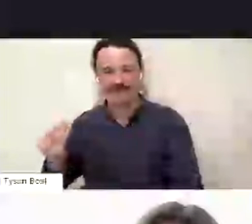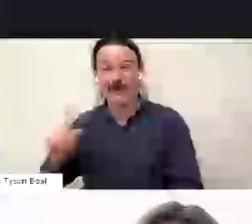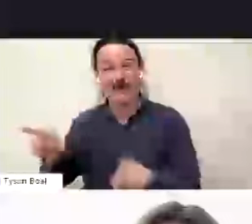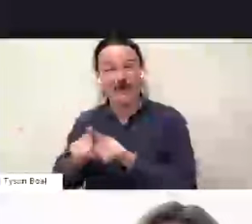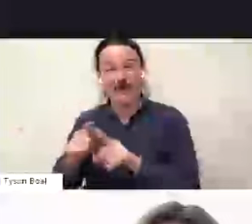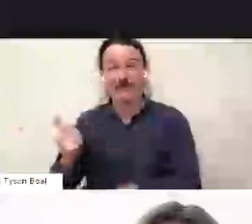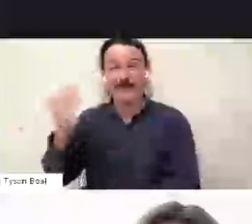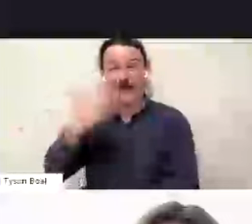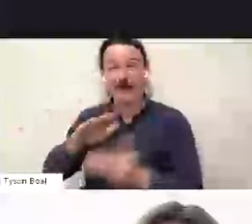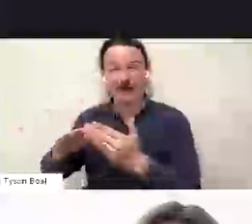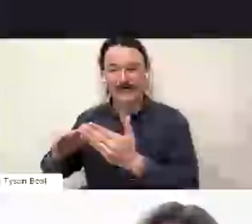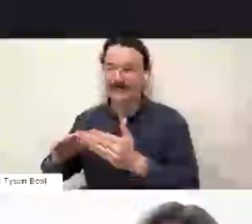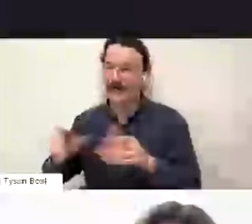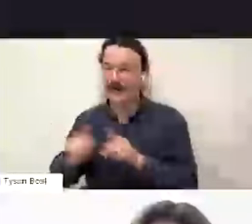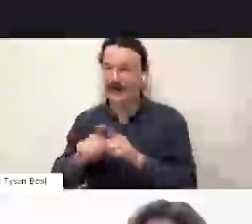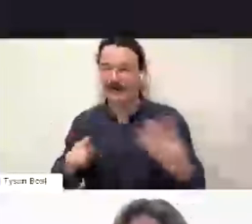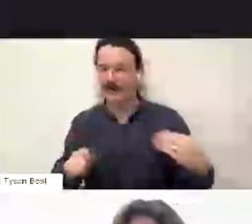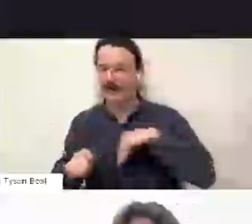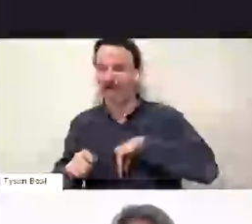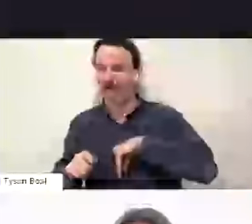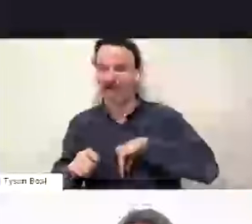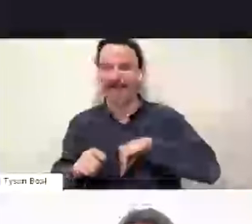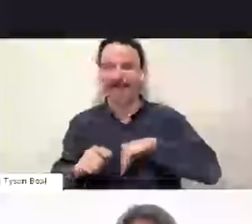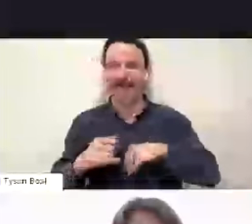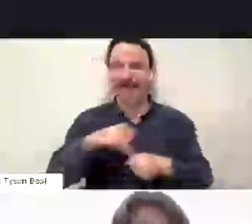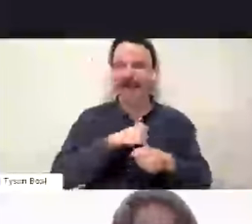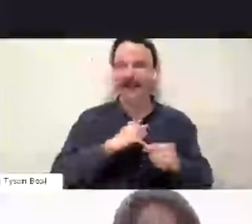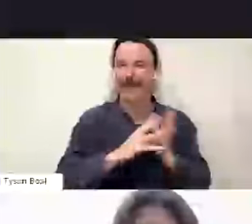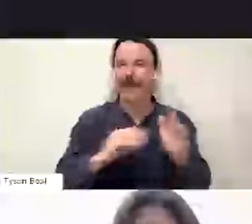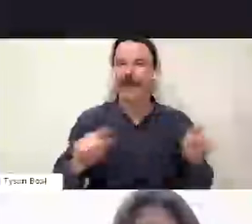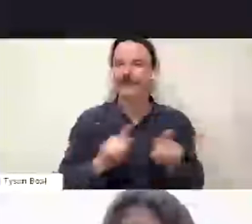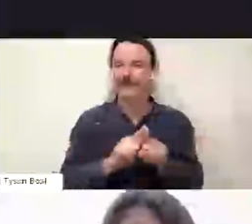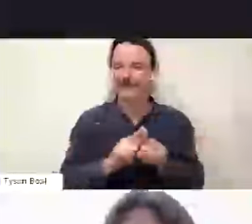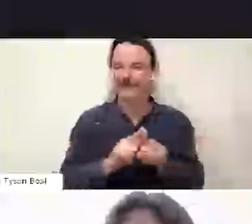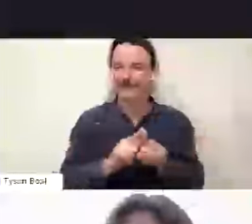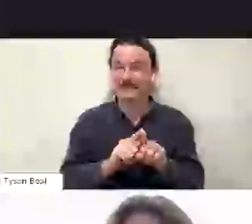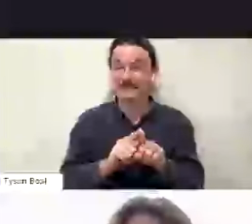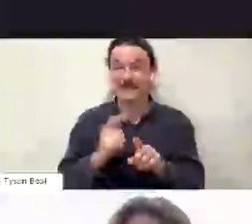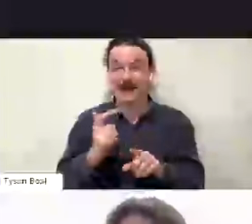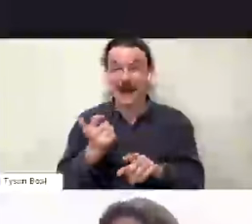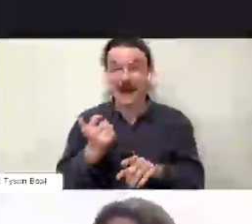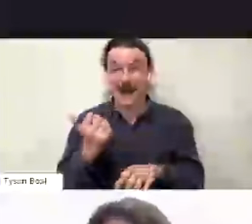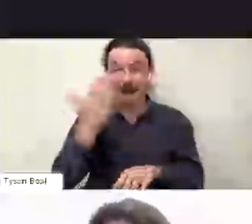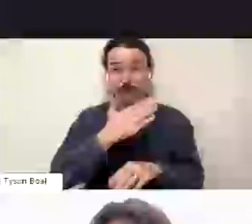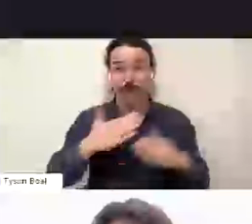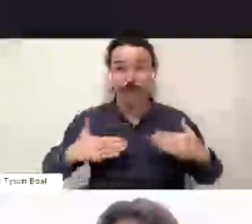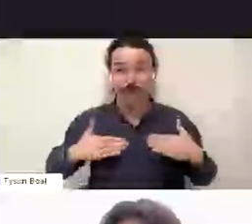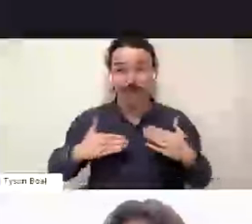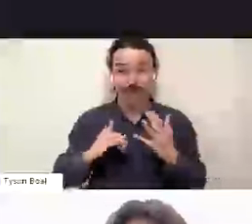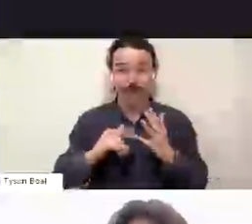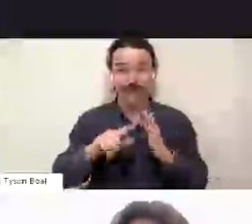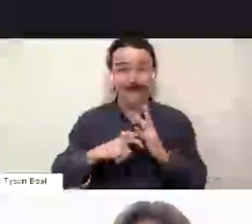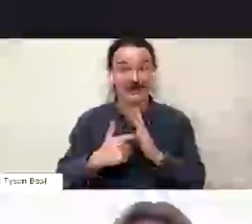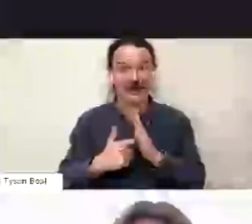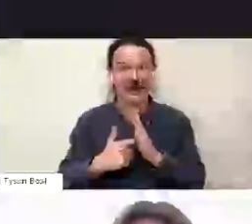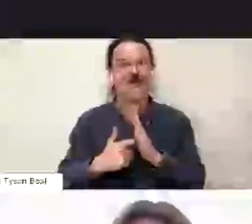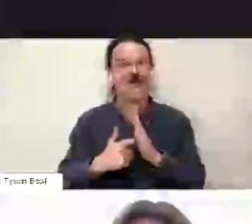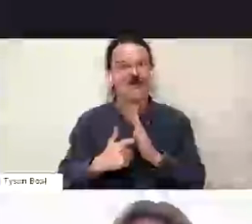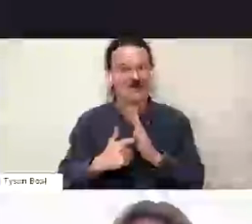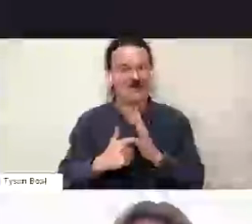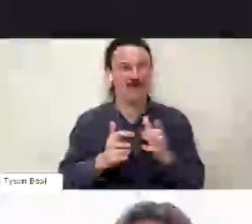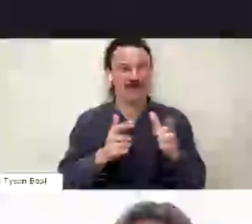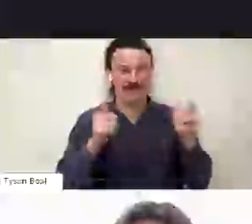So we have a very dominant Aboriginal health sector, which is not wrong. I'm not saying that's wrong, but it's come at the expense